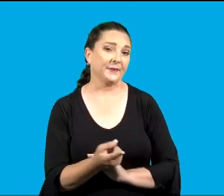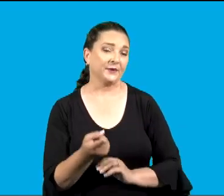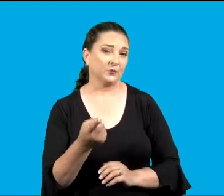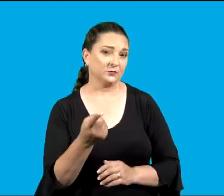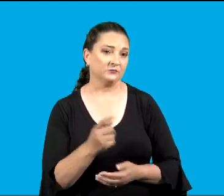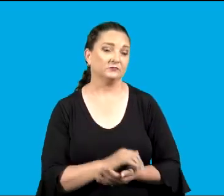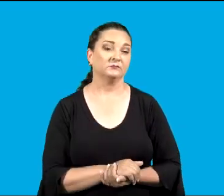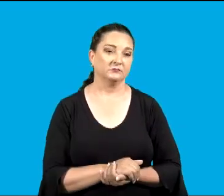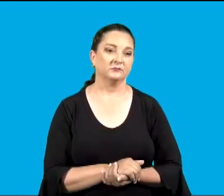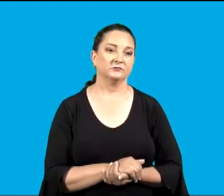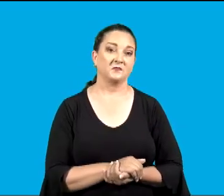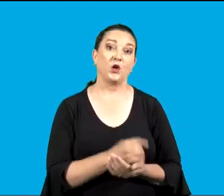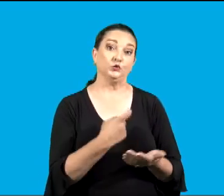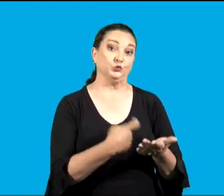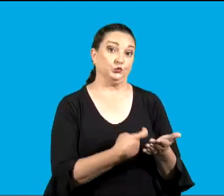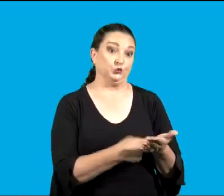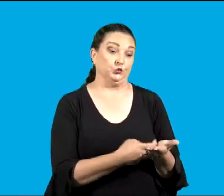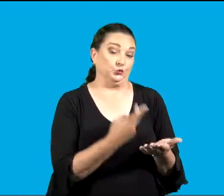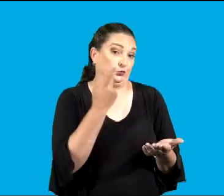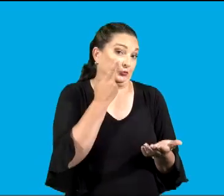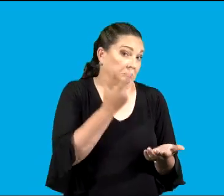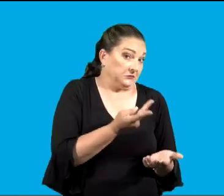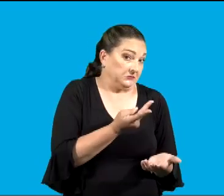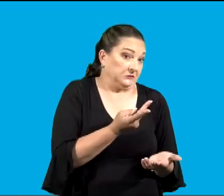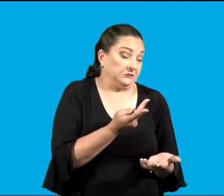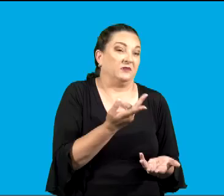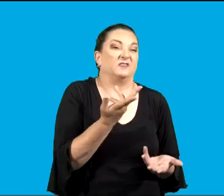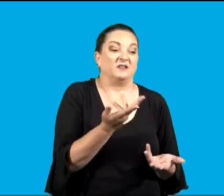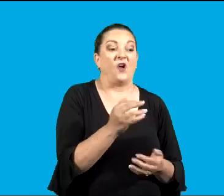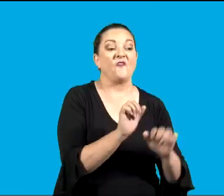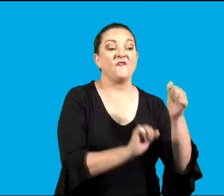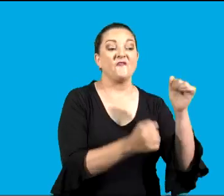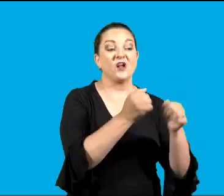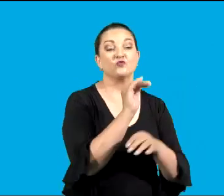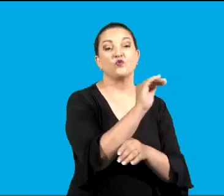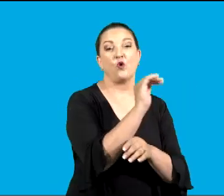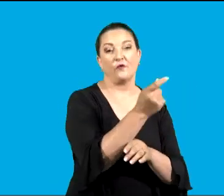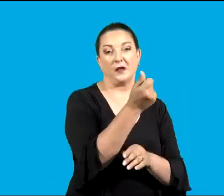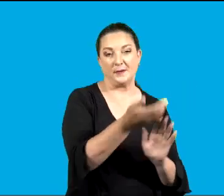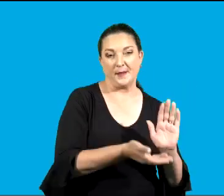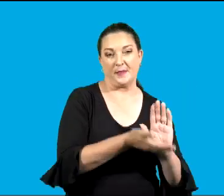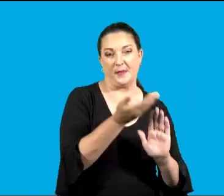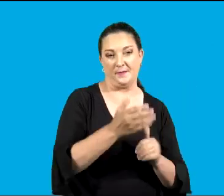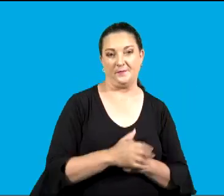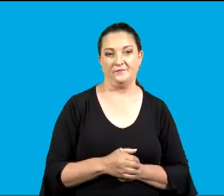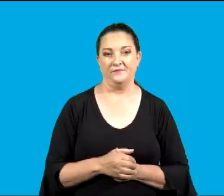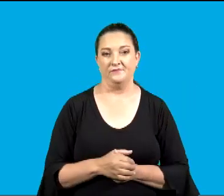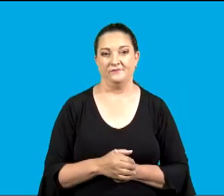happen. Okay? Here are the reasons why the factory overhead cost would have